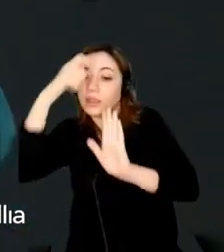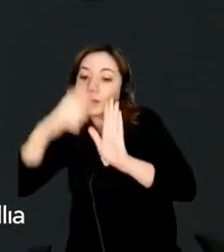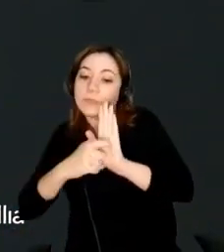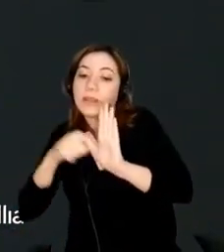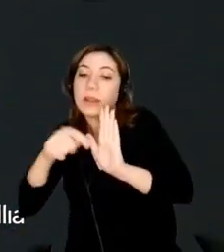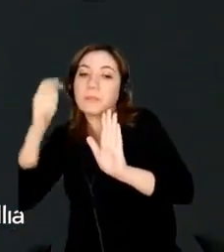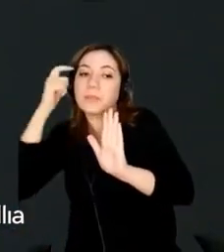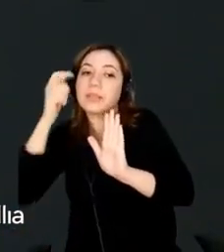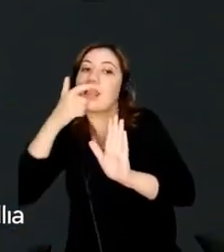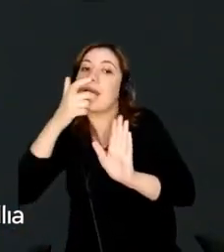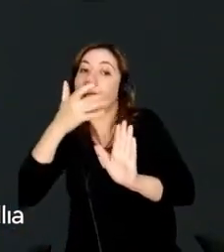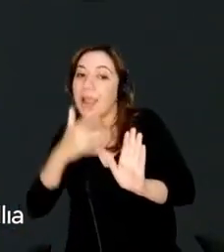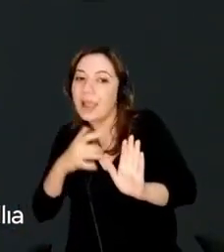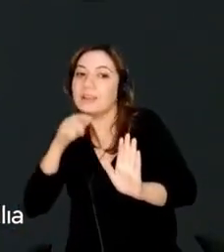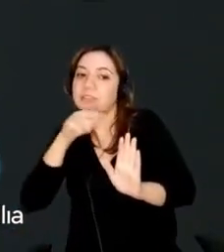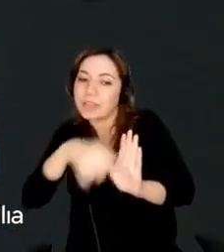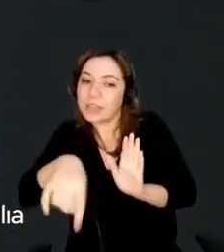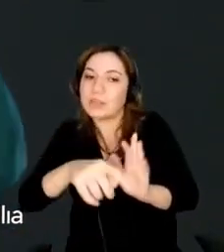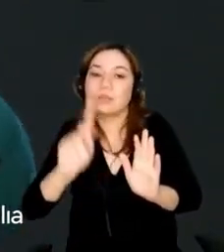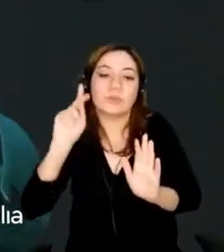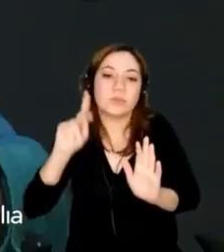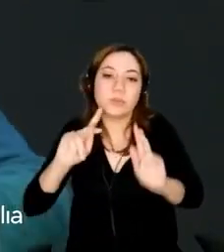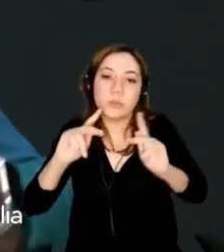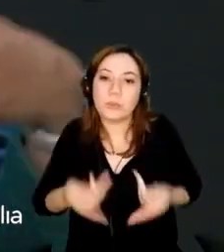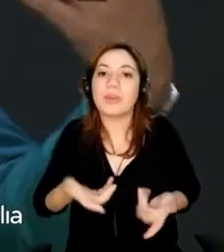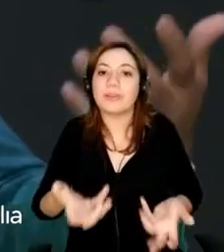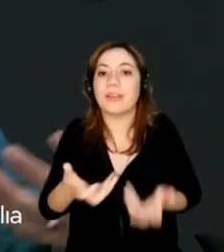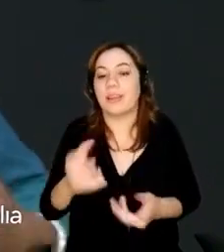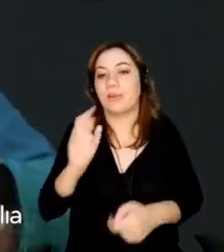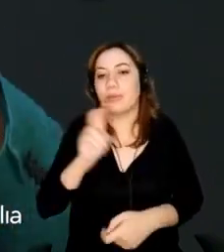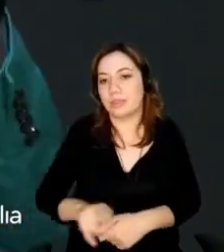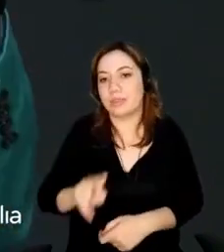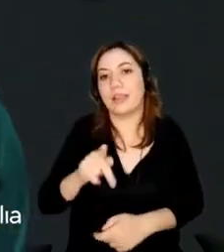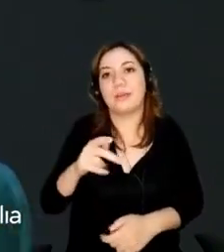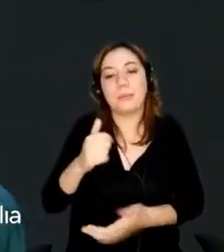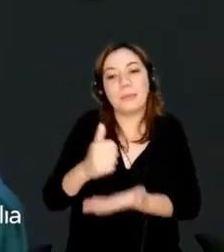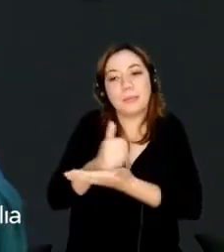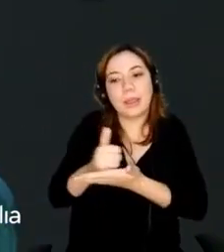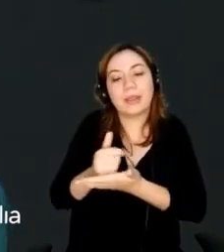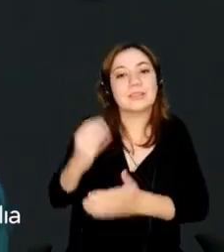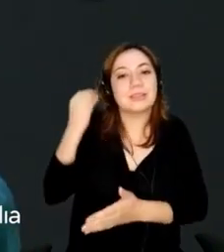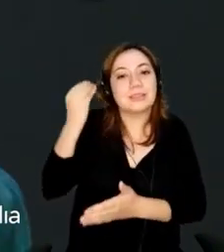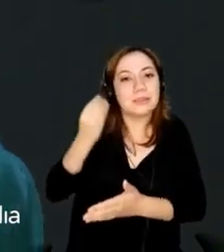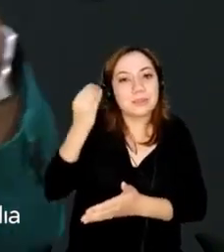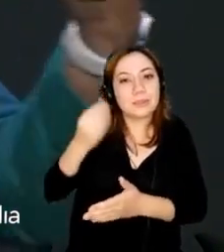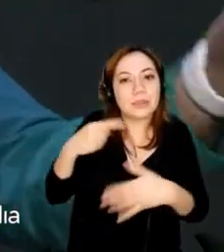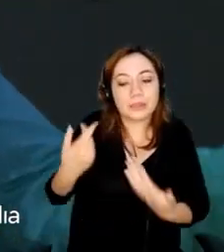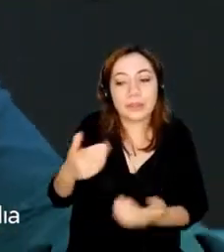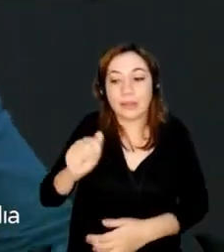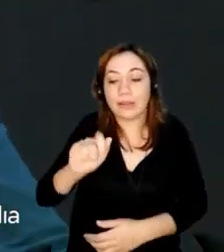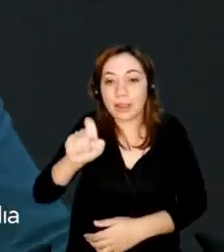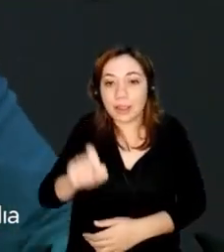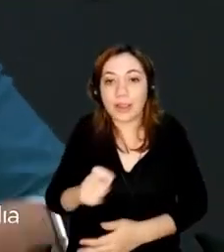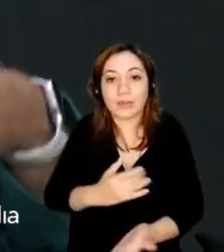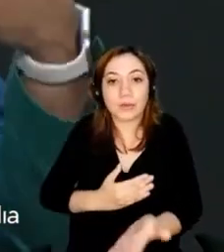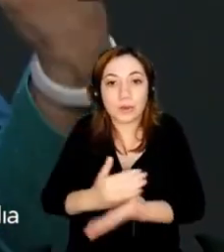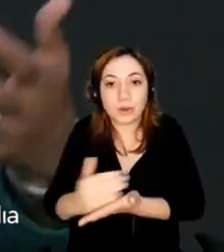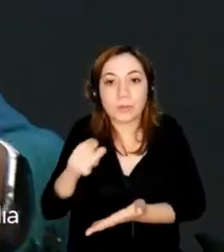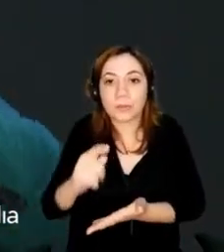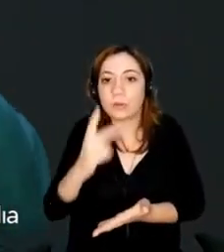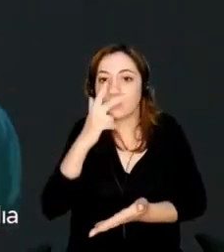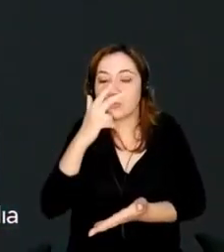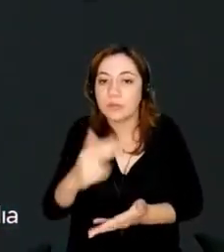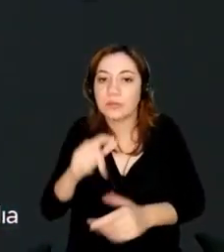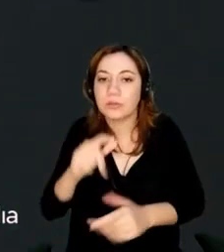all the things that it thinks it's learning about. And so that AX is going to rise, and you might have things that begin to transition from product designers, and they